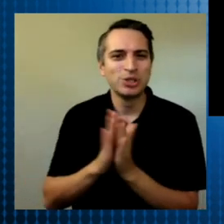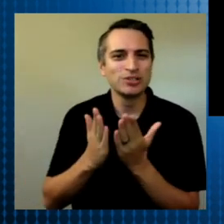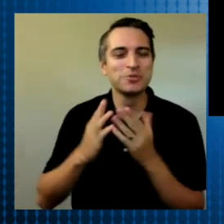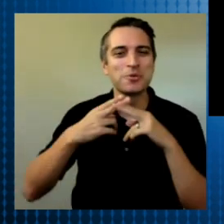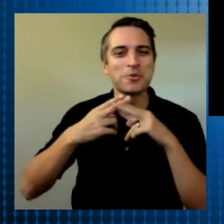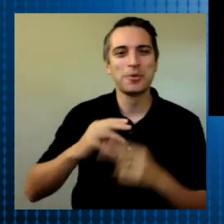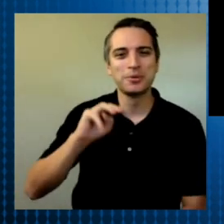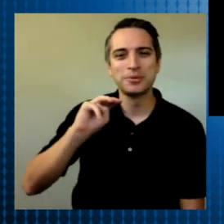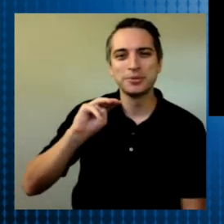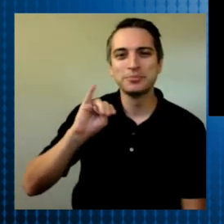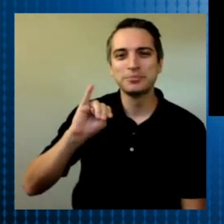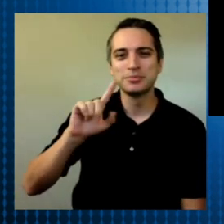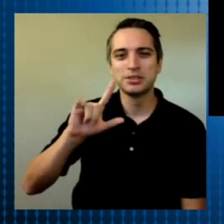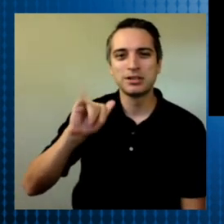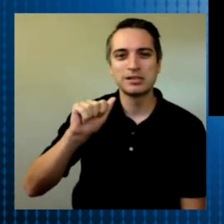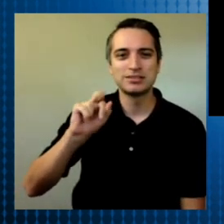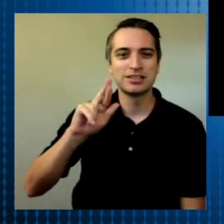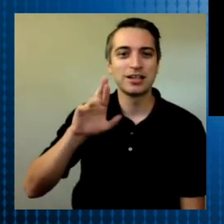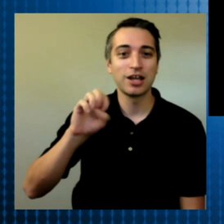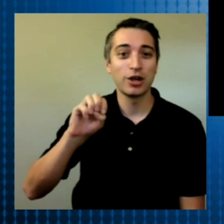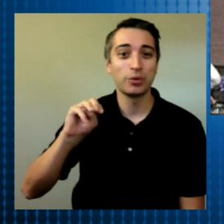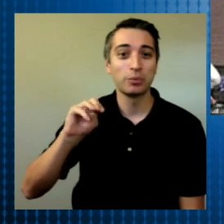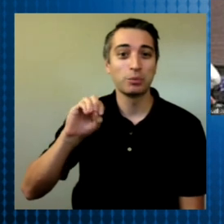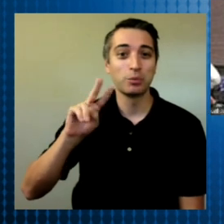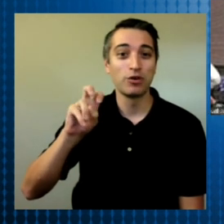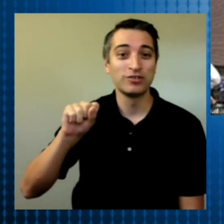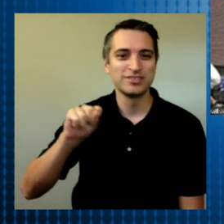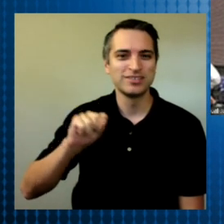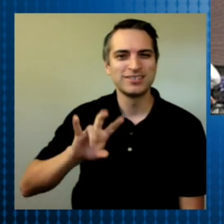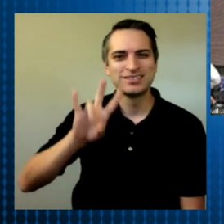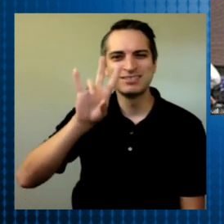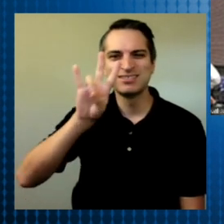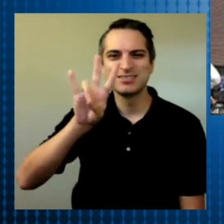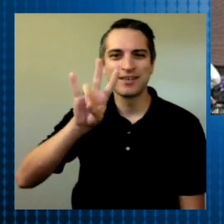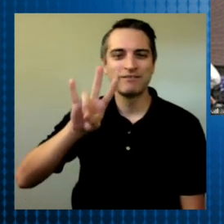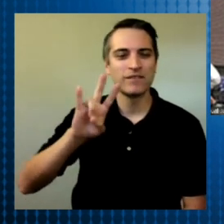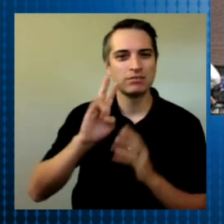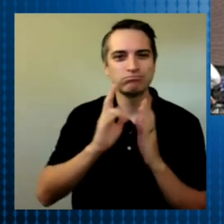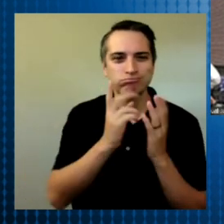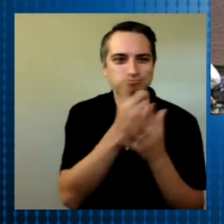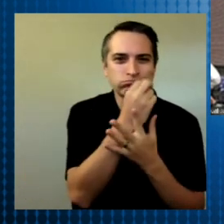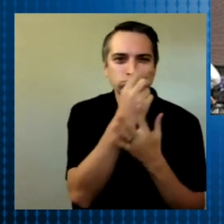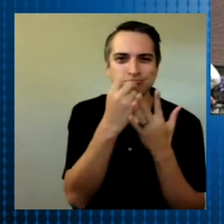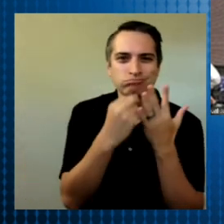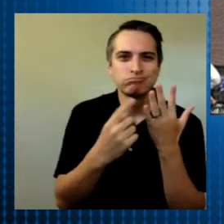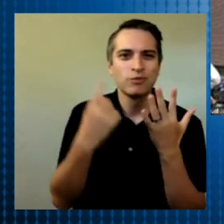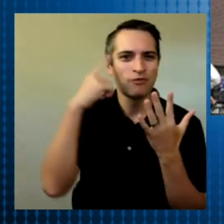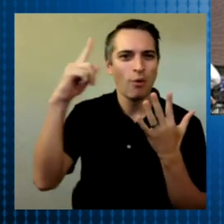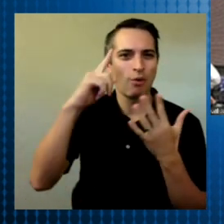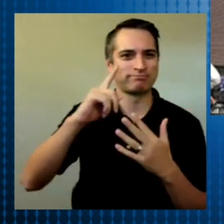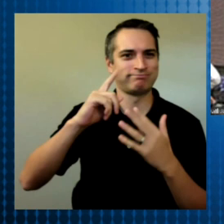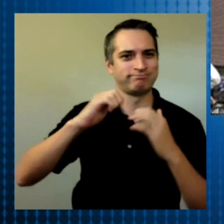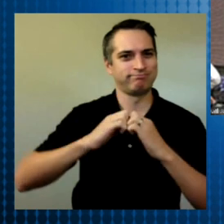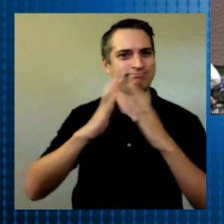The Seven Proven Principles of Entrepreneurship. And today's event with Dr. Pickard is